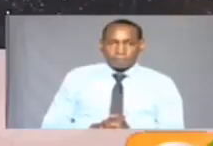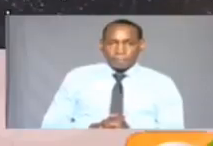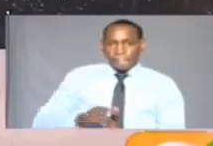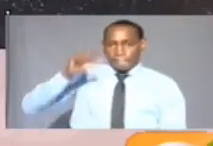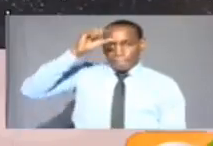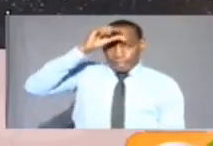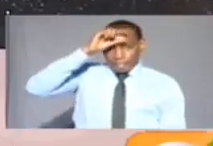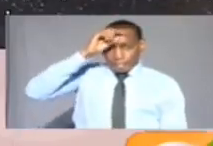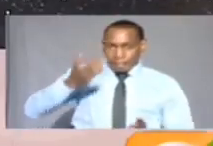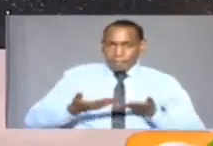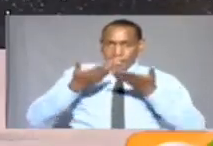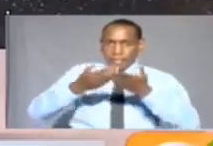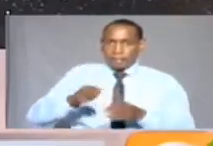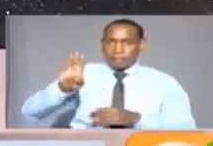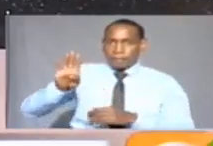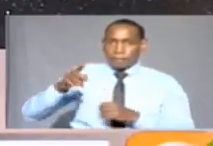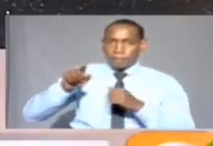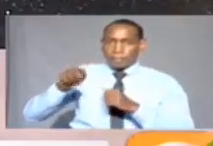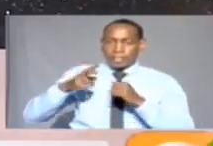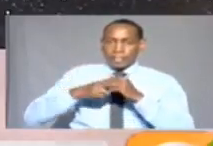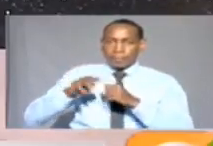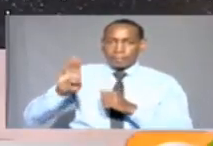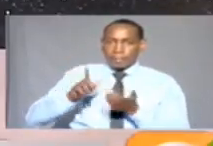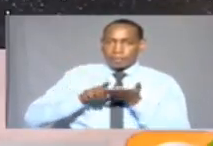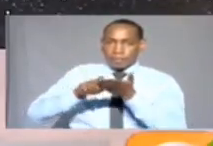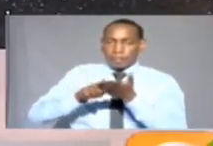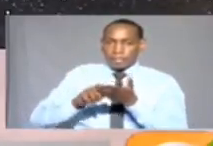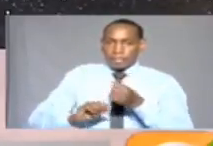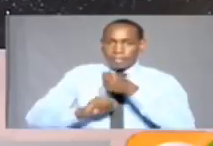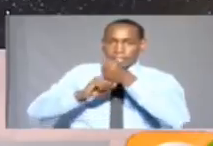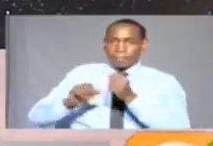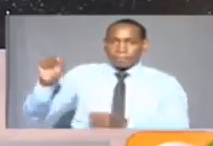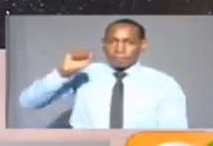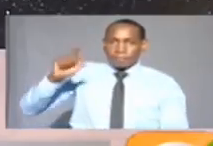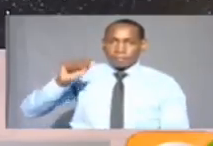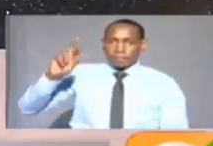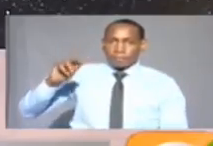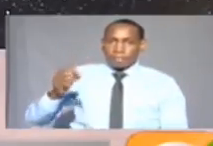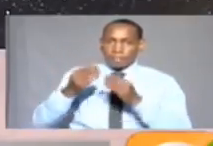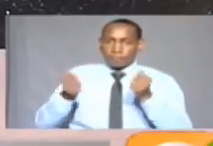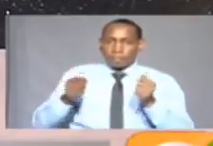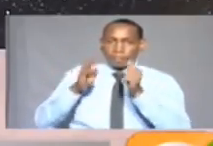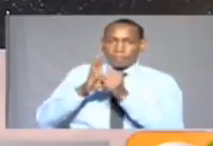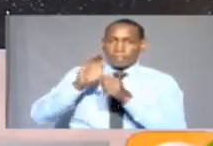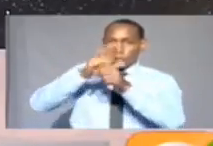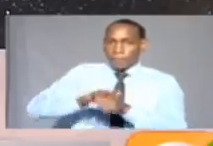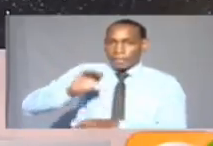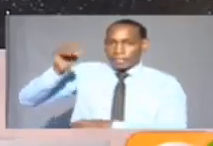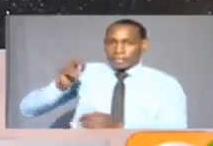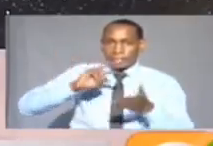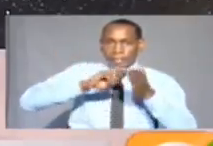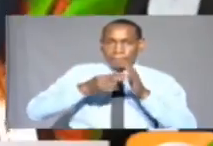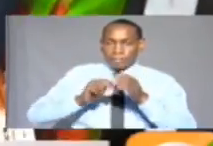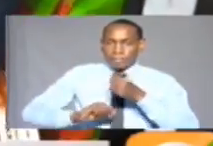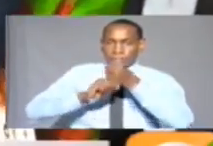The government has unveiled a 4.7 billion shilling facility to assist in provision of solar energy solutions to 14 marginalised counties. The project, funded